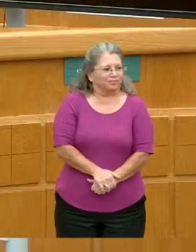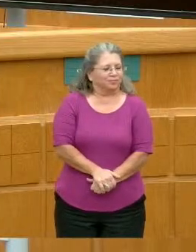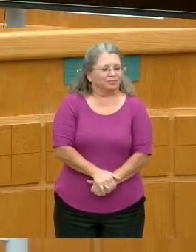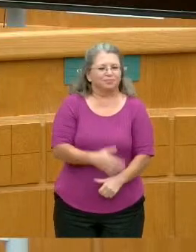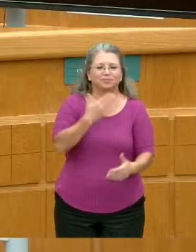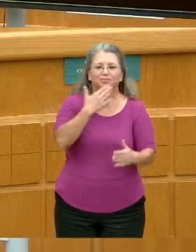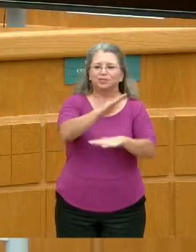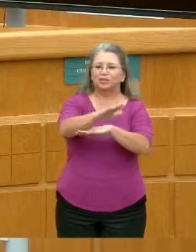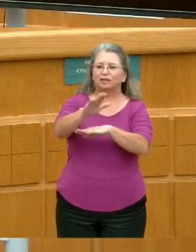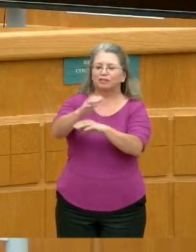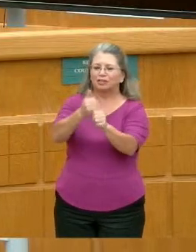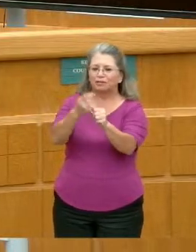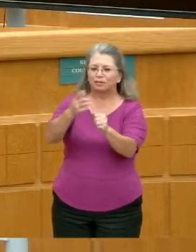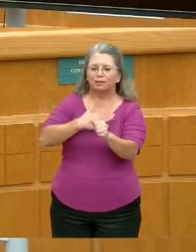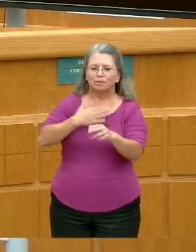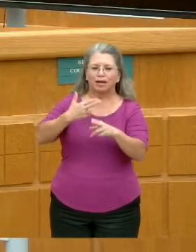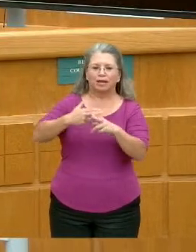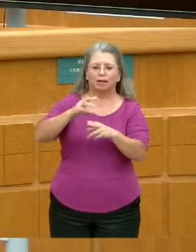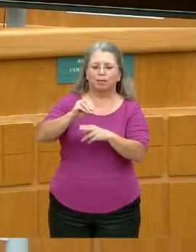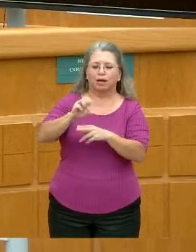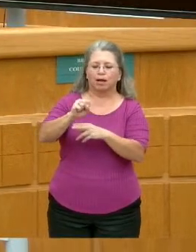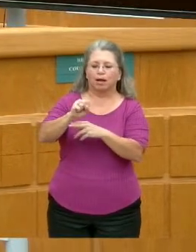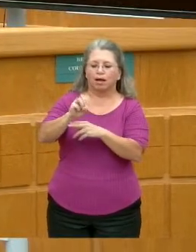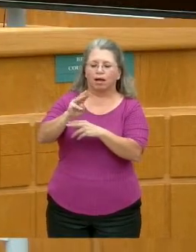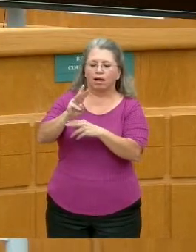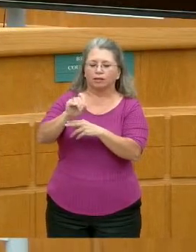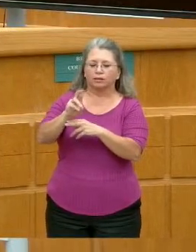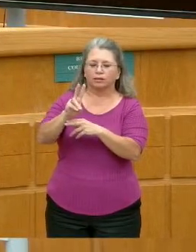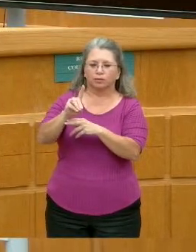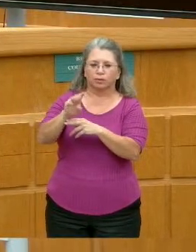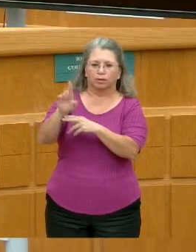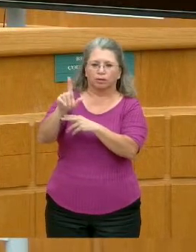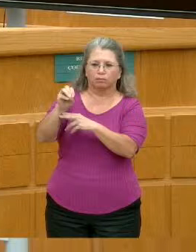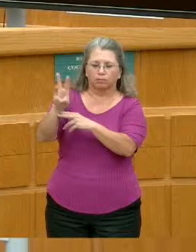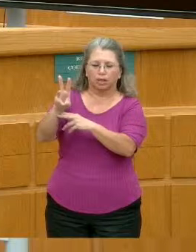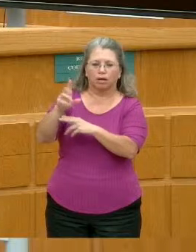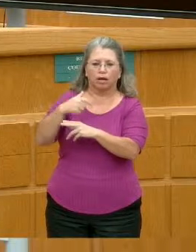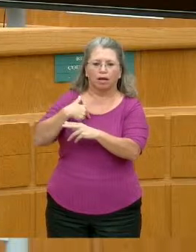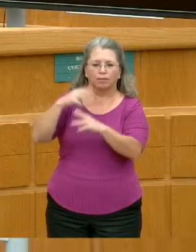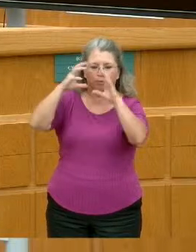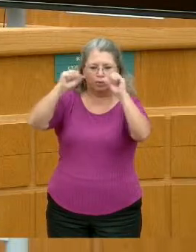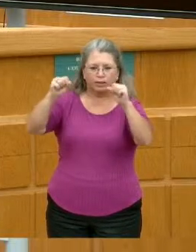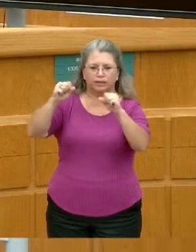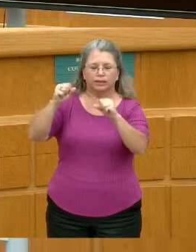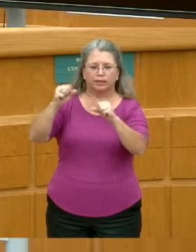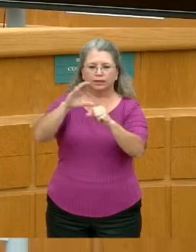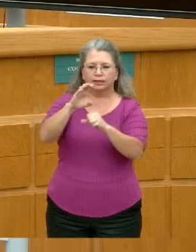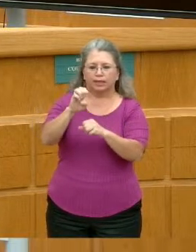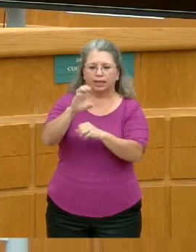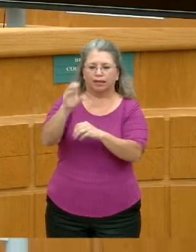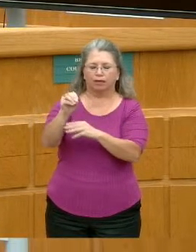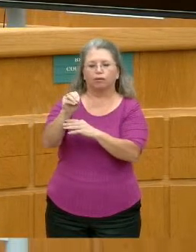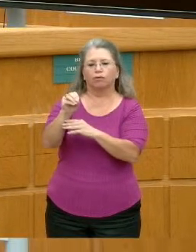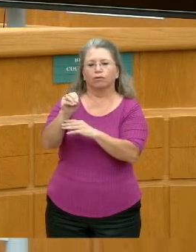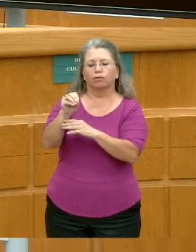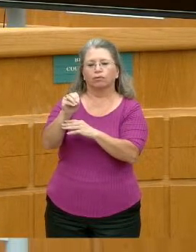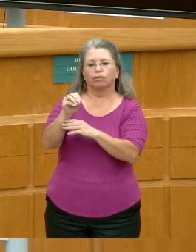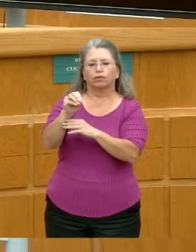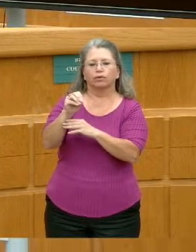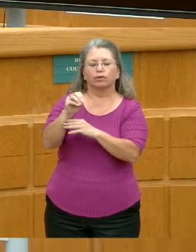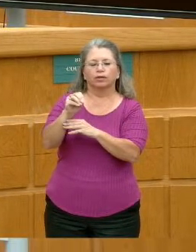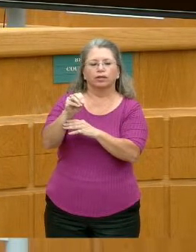Good afternoon, everyone. My name is Osbert Blow. I'm the President and Chief Medical Officer, as you heard. Thank